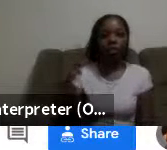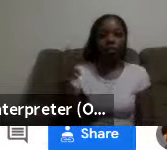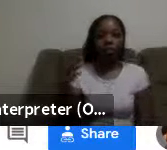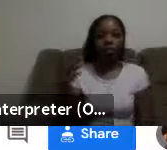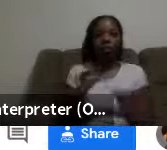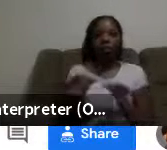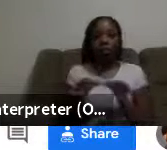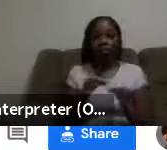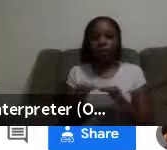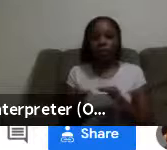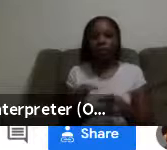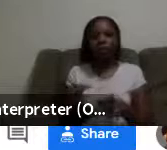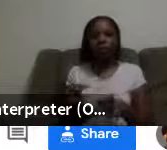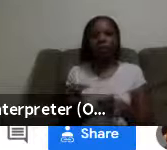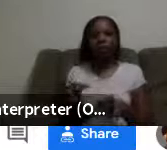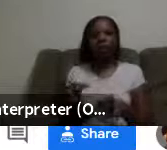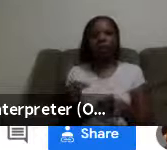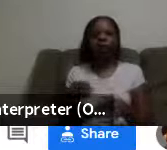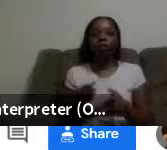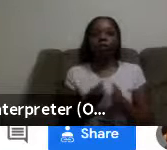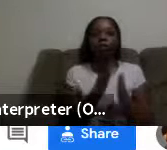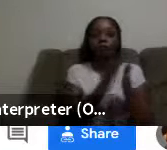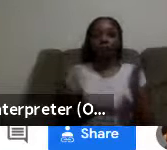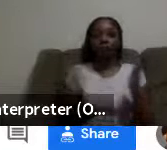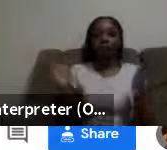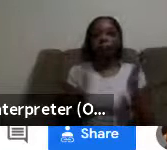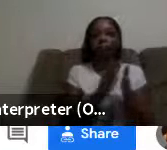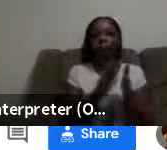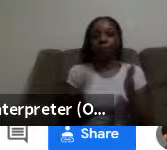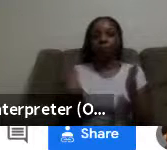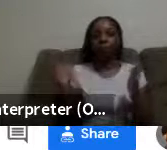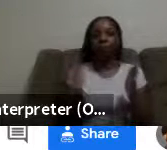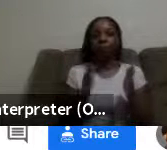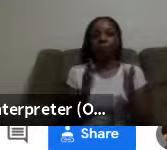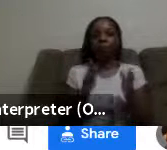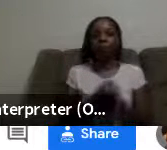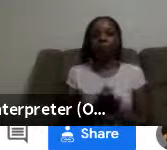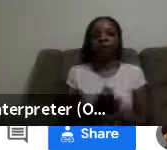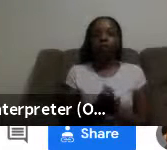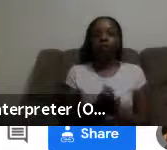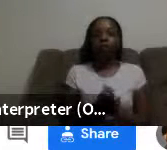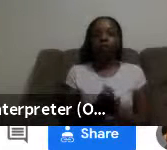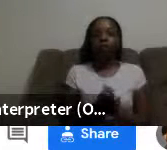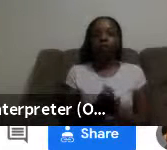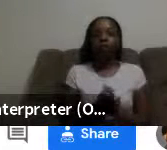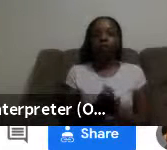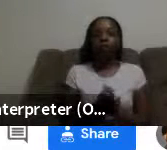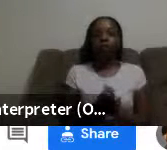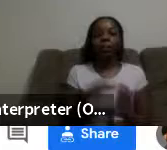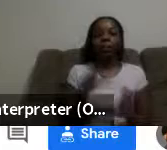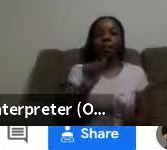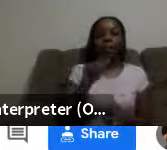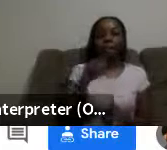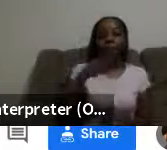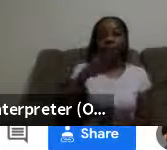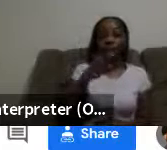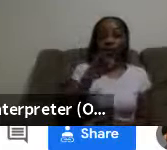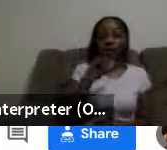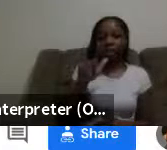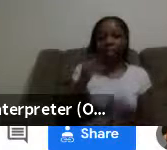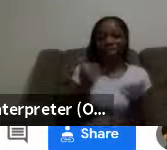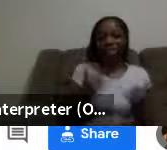timeline for next year simply because it's already April and we don't have the time to teach student groups